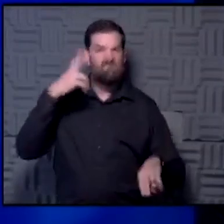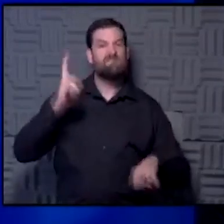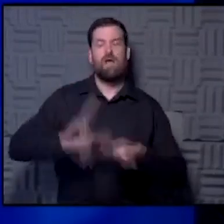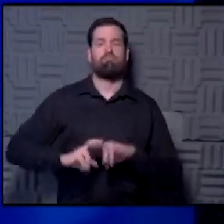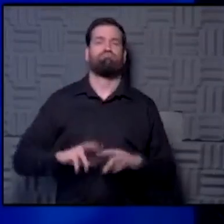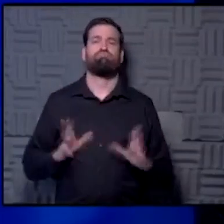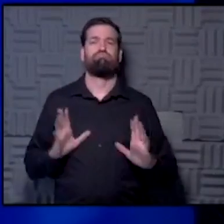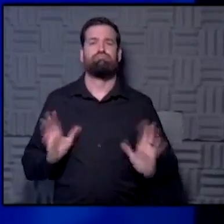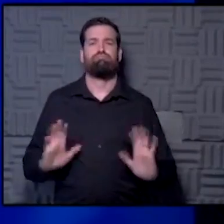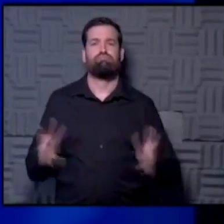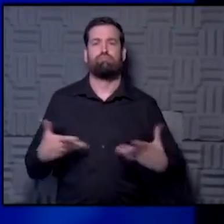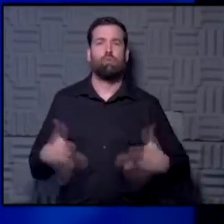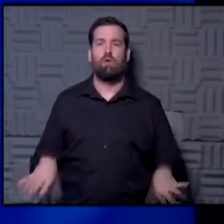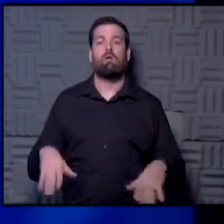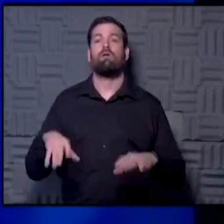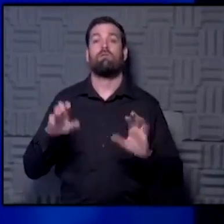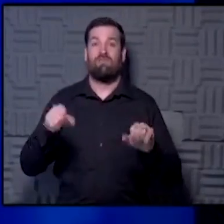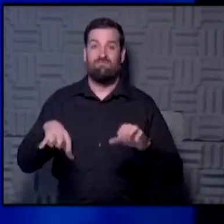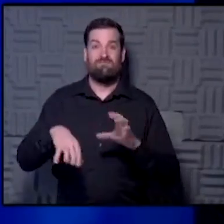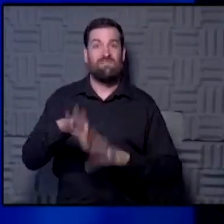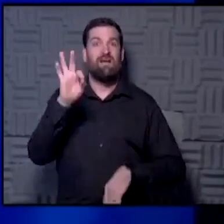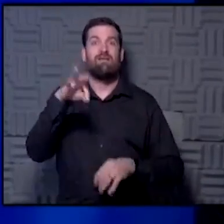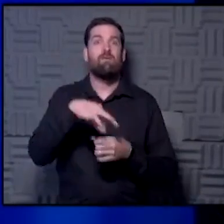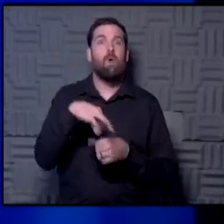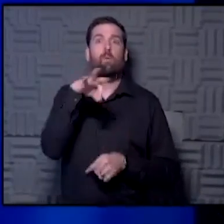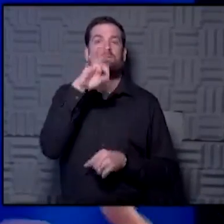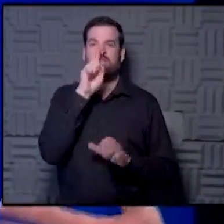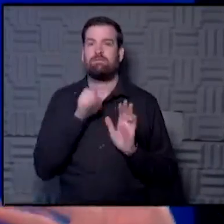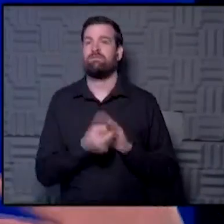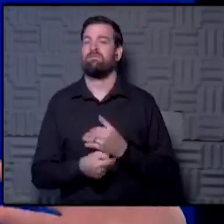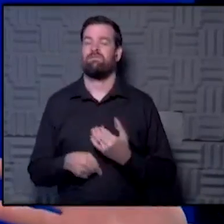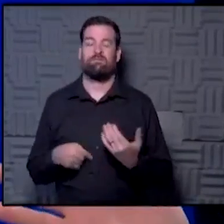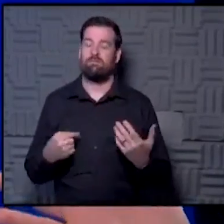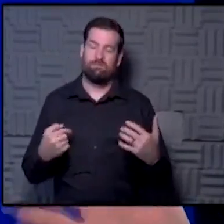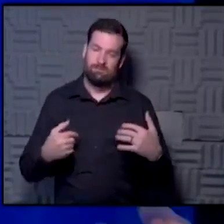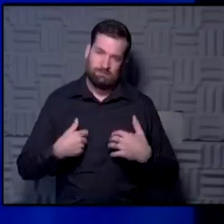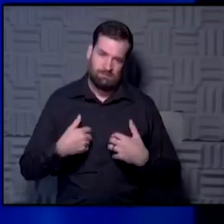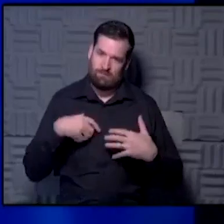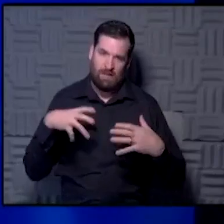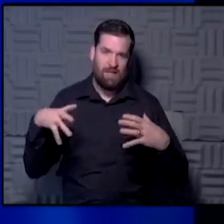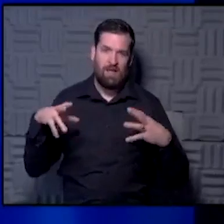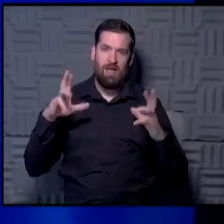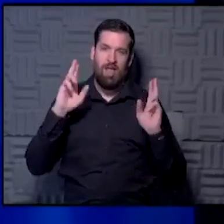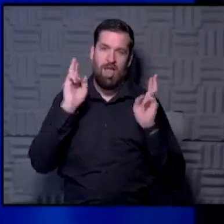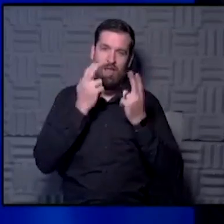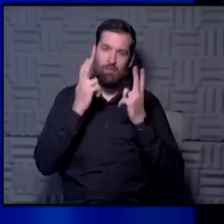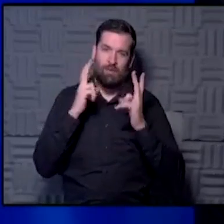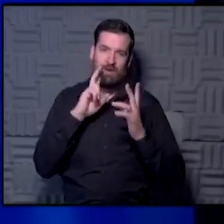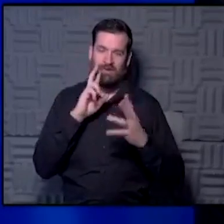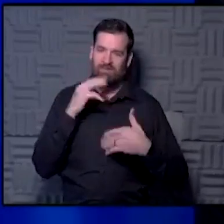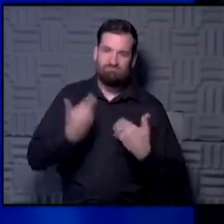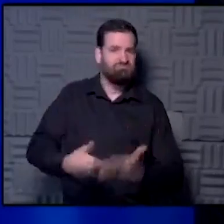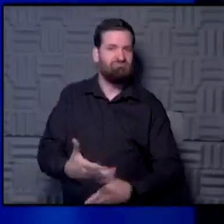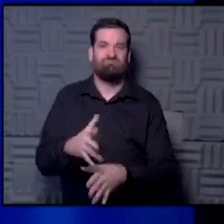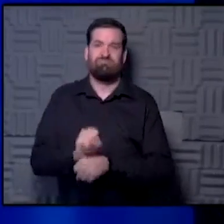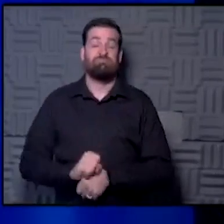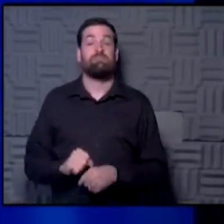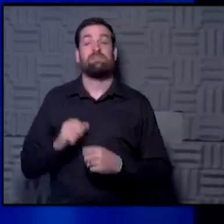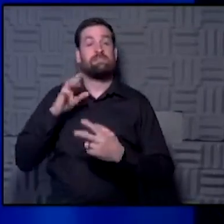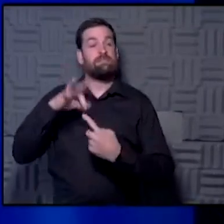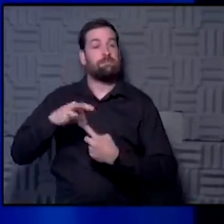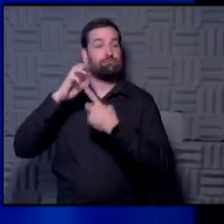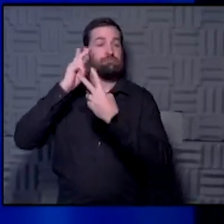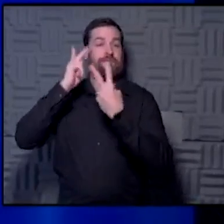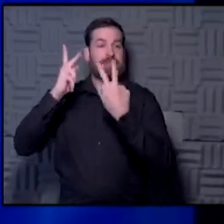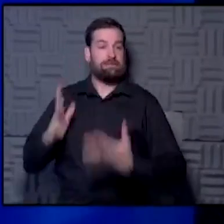fun. You can find a ghost in every corner. I'm just doing good. I'm on a Halloween roll here. But we have a special guest